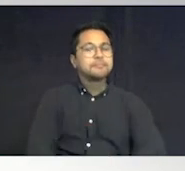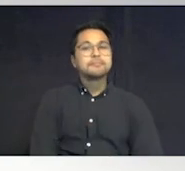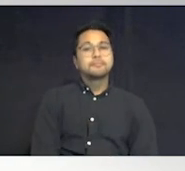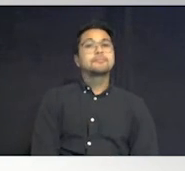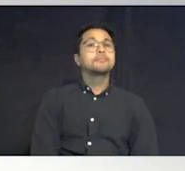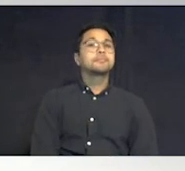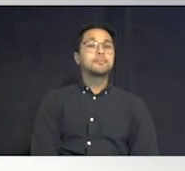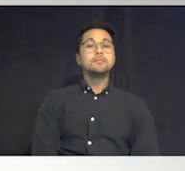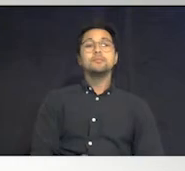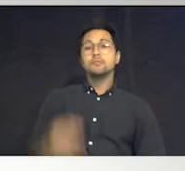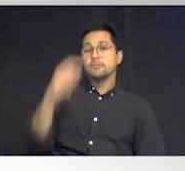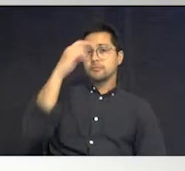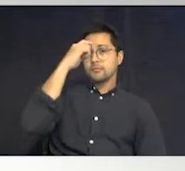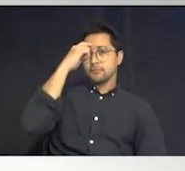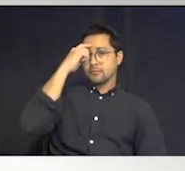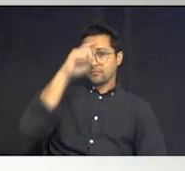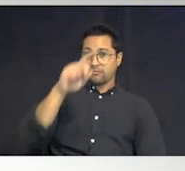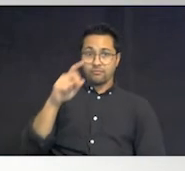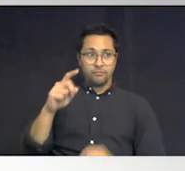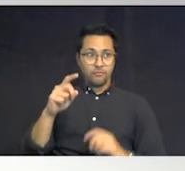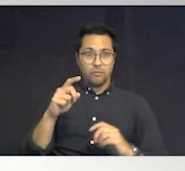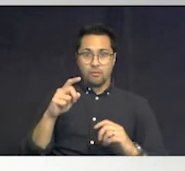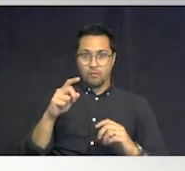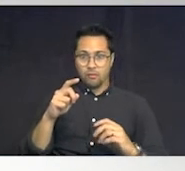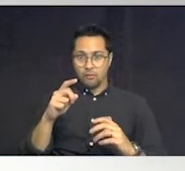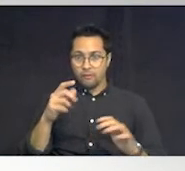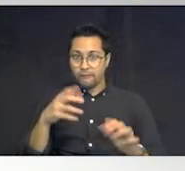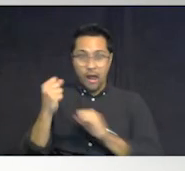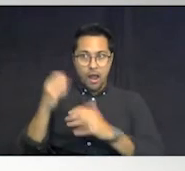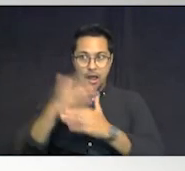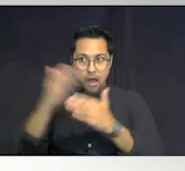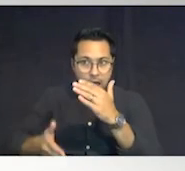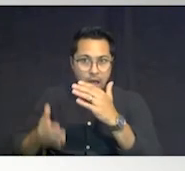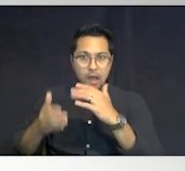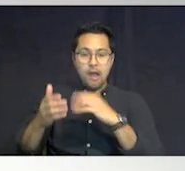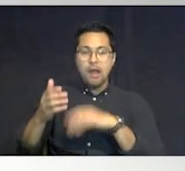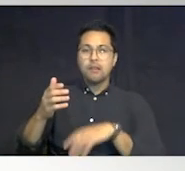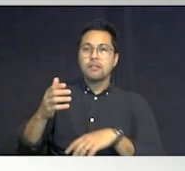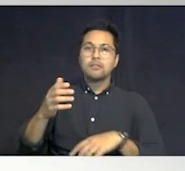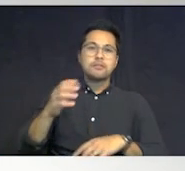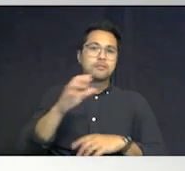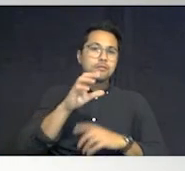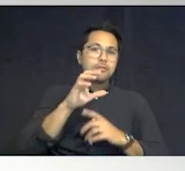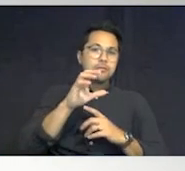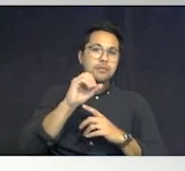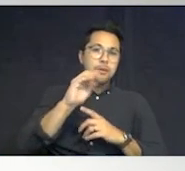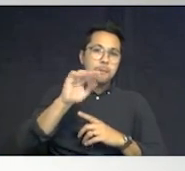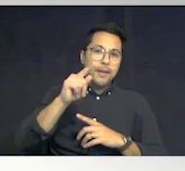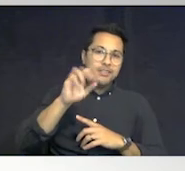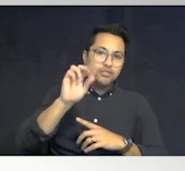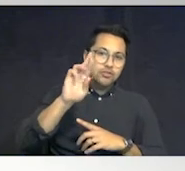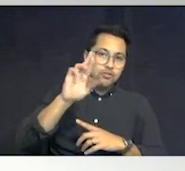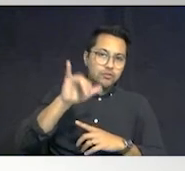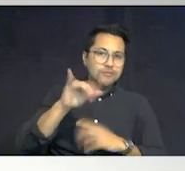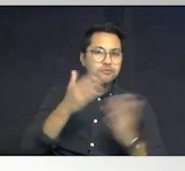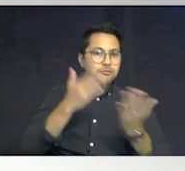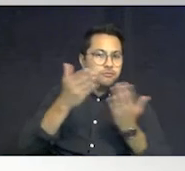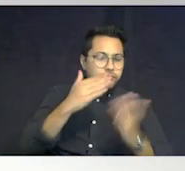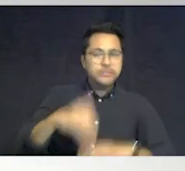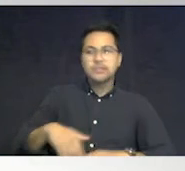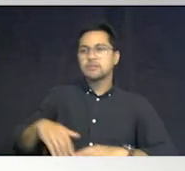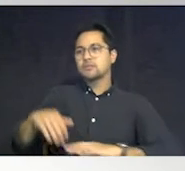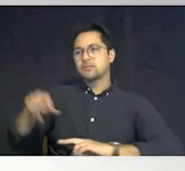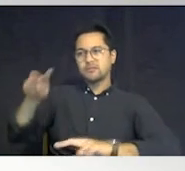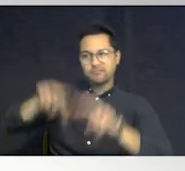When it comes to how quick the decisions are implemented, so for example, compensatory services or an evaluation, whatever